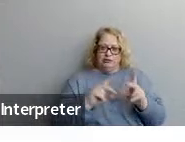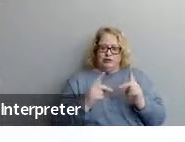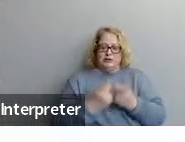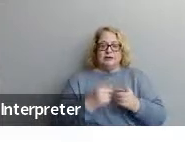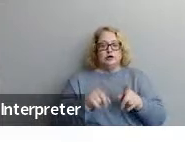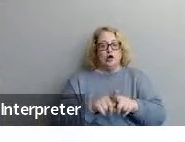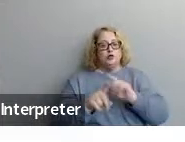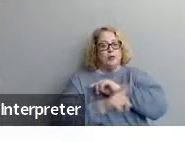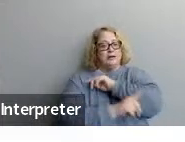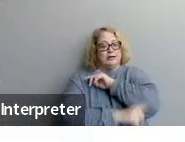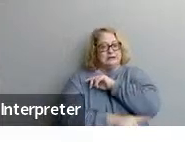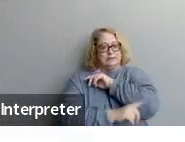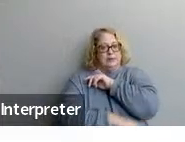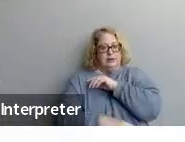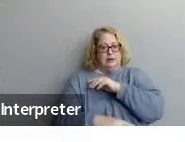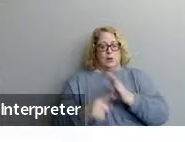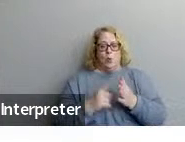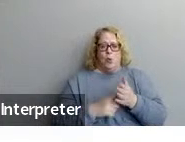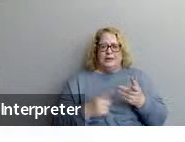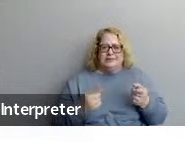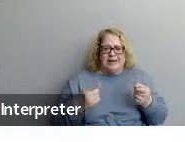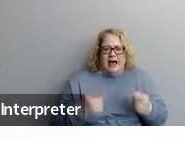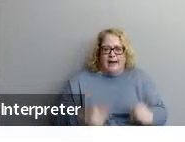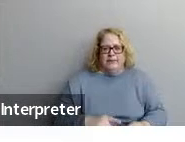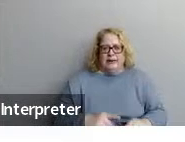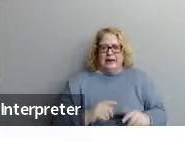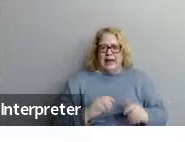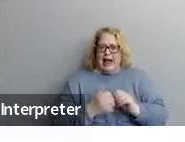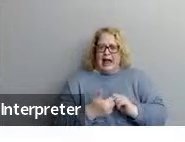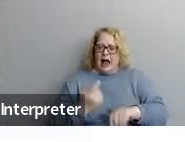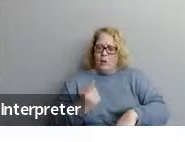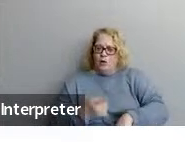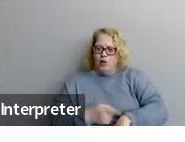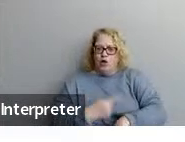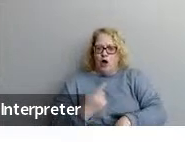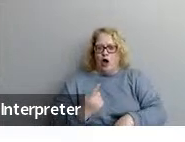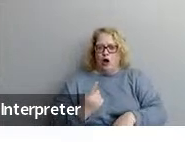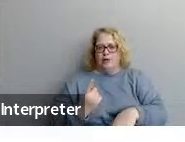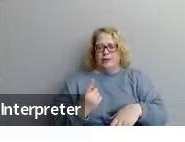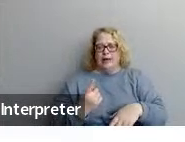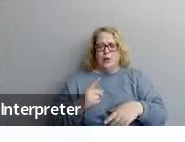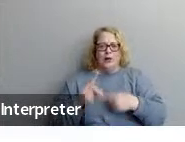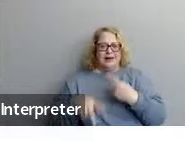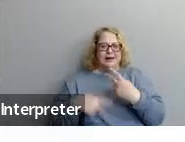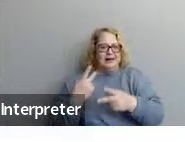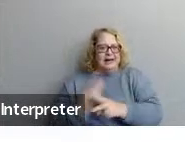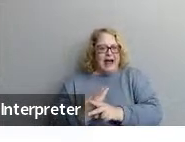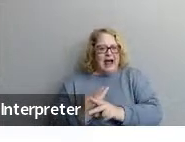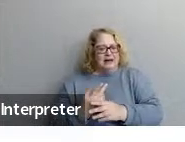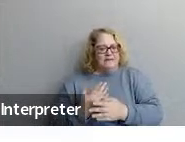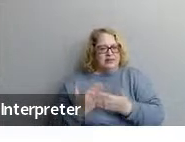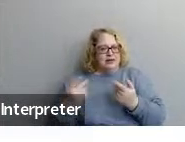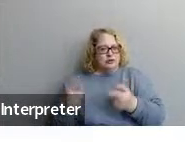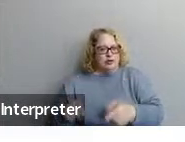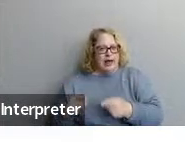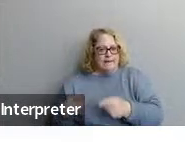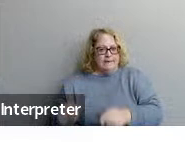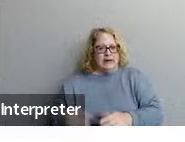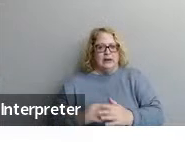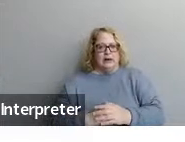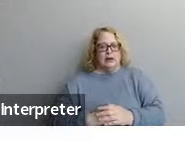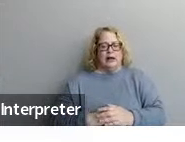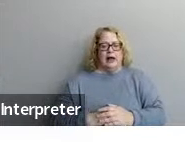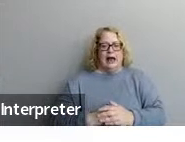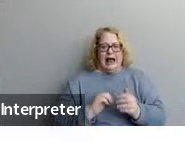piece. What are the incidents that are occurring? What is the duration of those incidents, and what are the types of incidents that are occurring? And how does